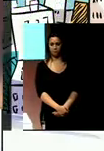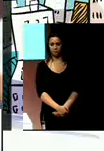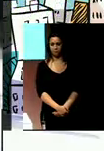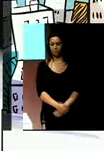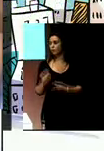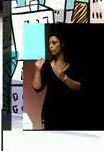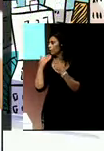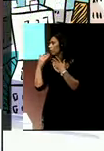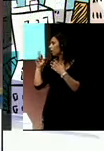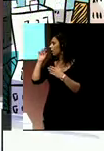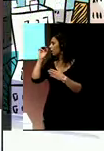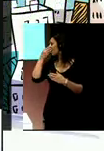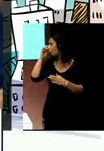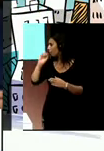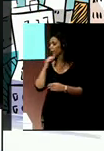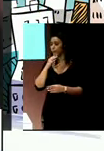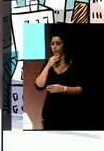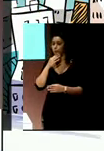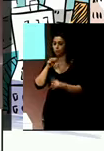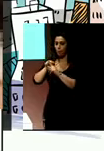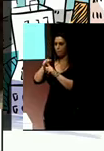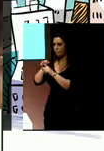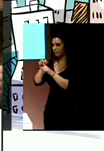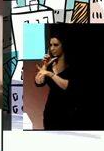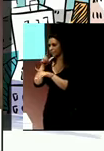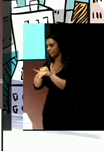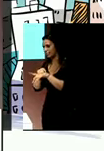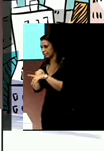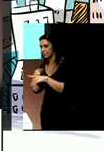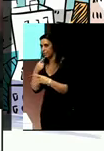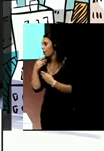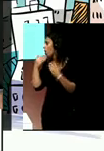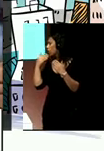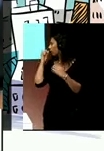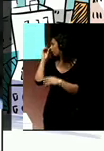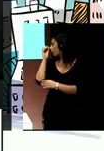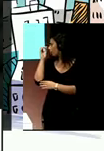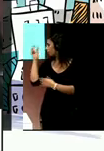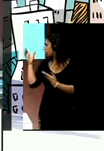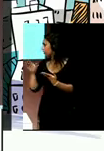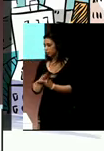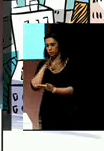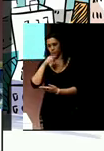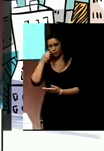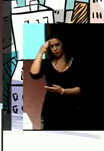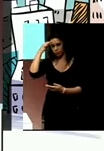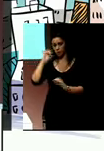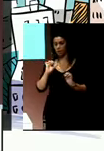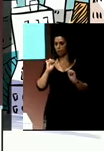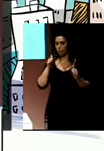Muchísimas gracias. Thank you very much, Roberto. I'm sorry for pressing